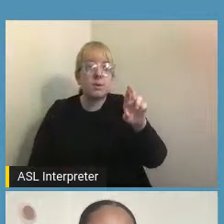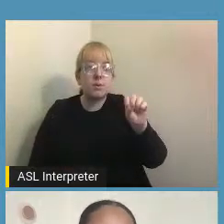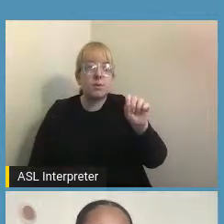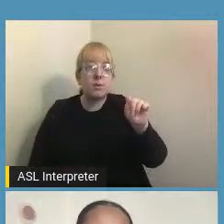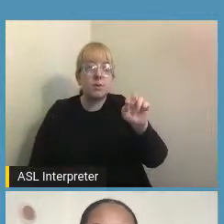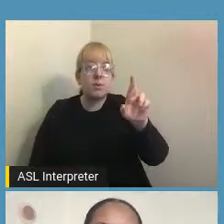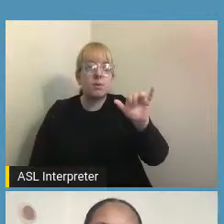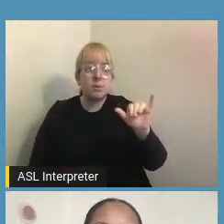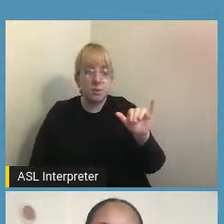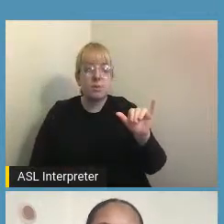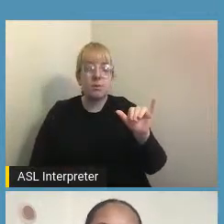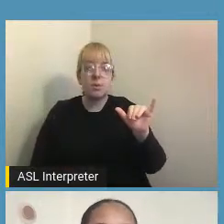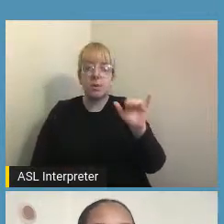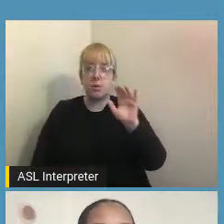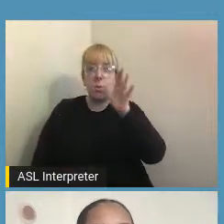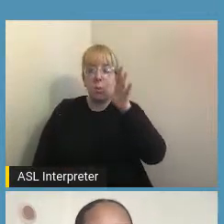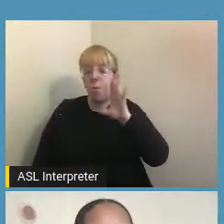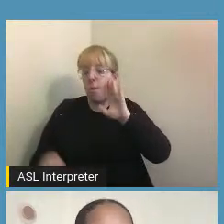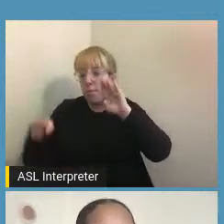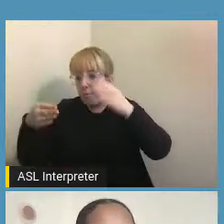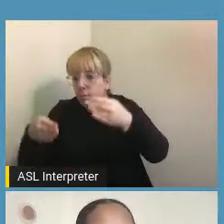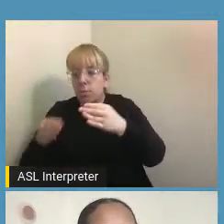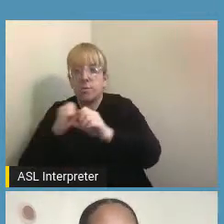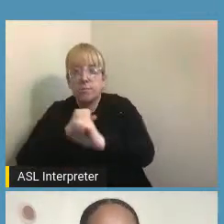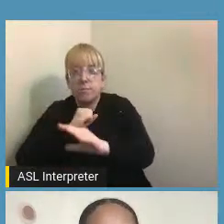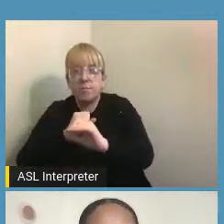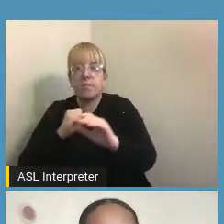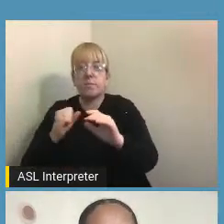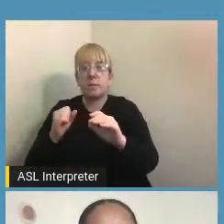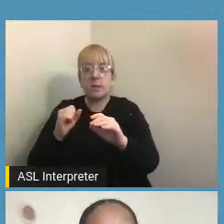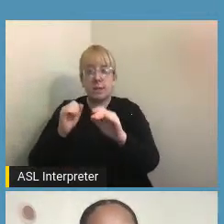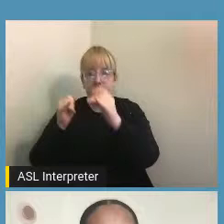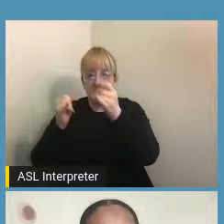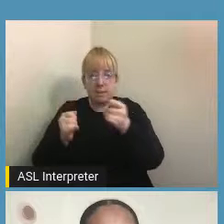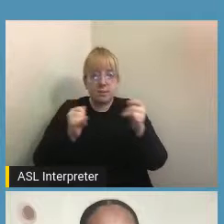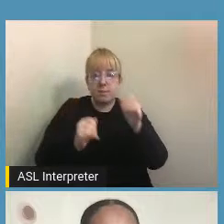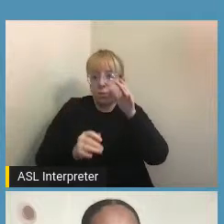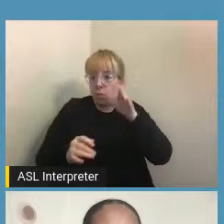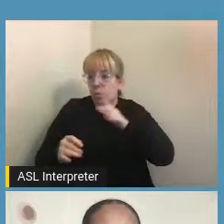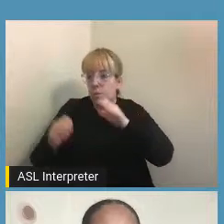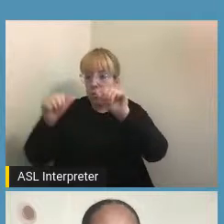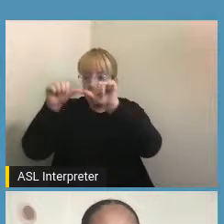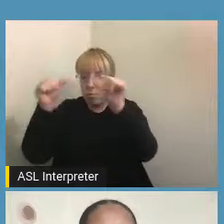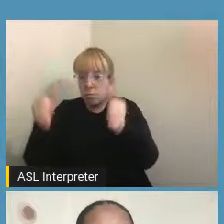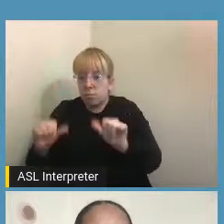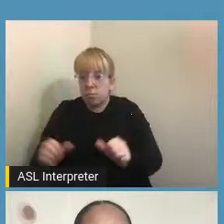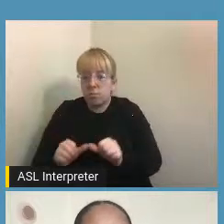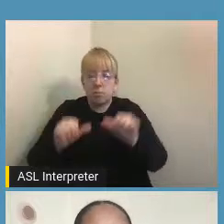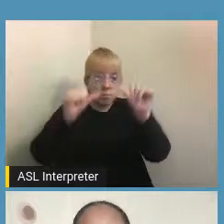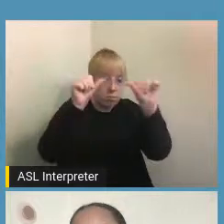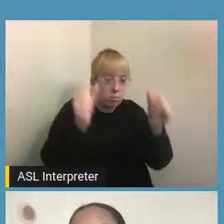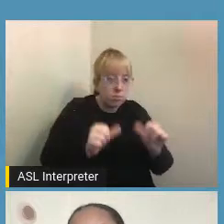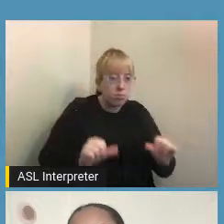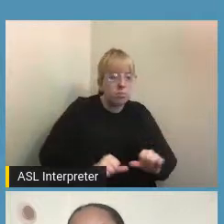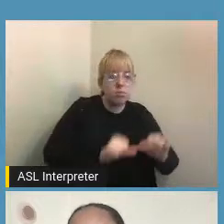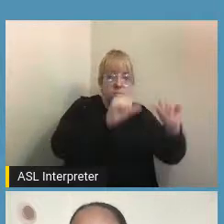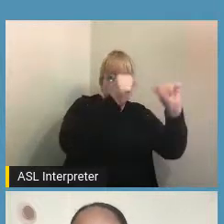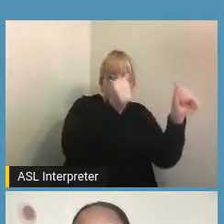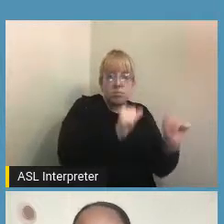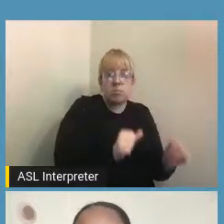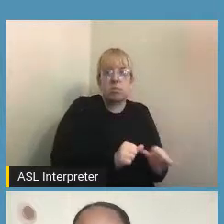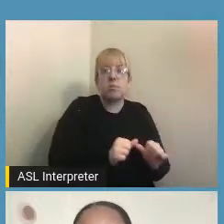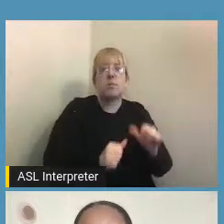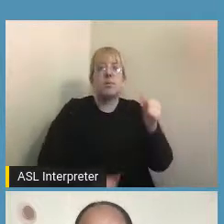focused campaign. And so we cut out the individual women to have their portraits be on these